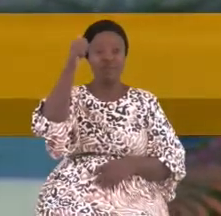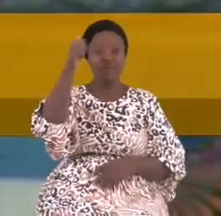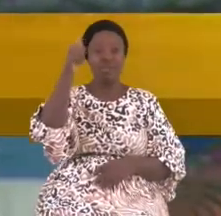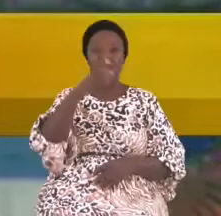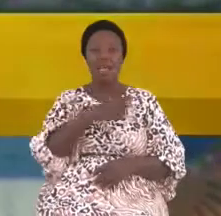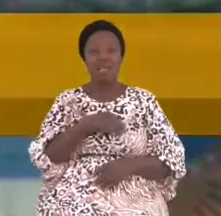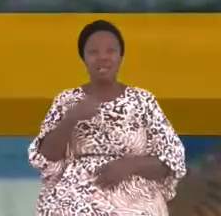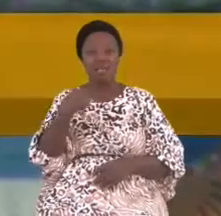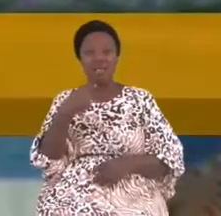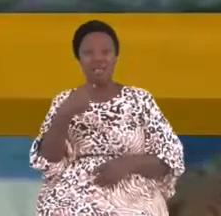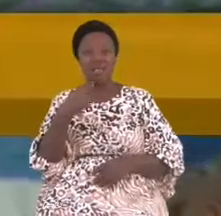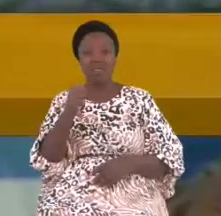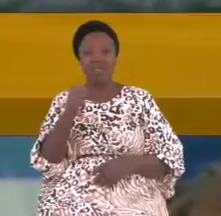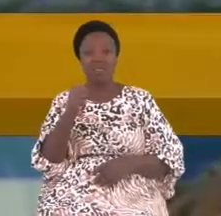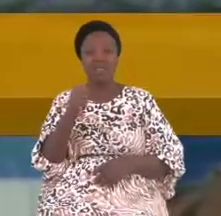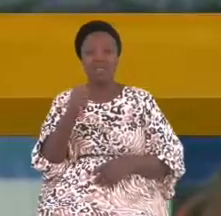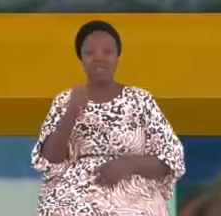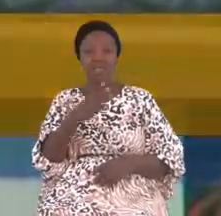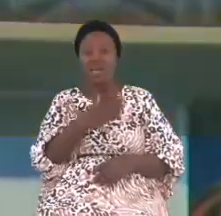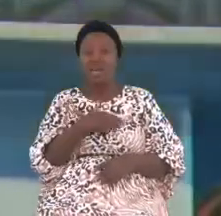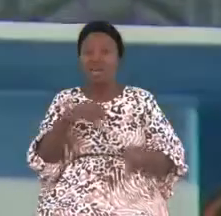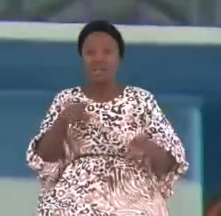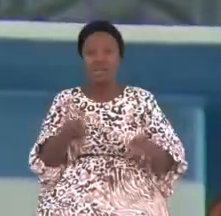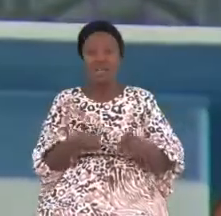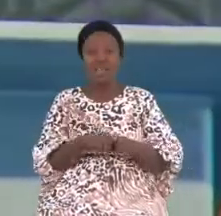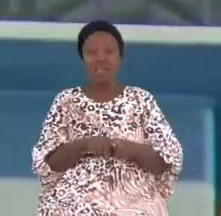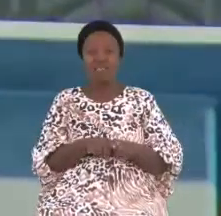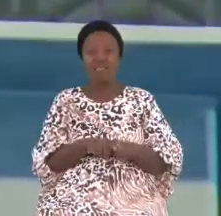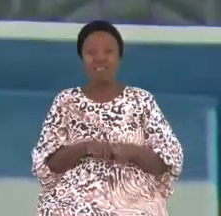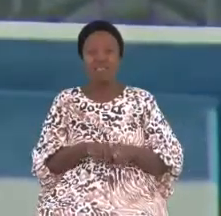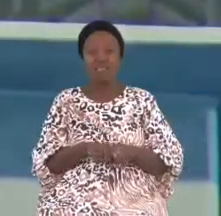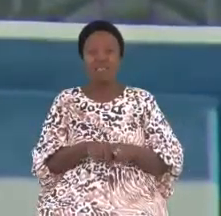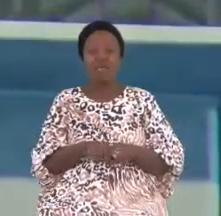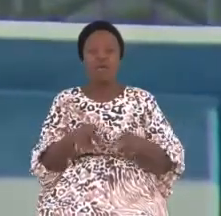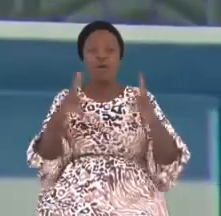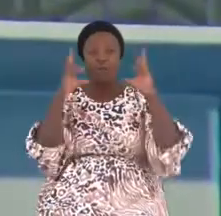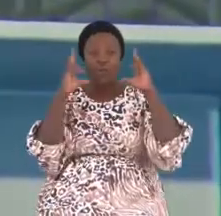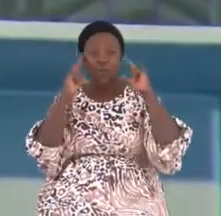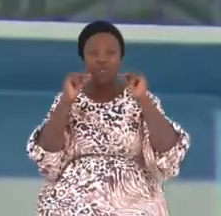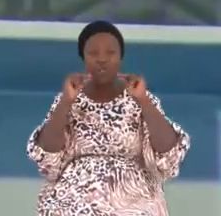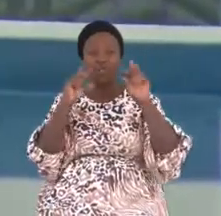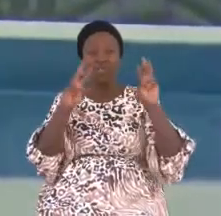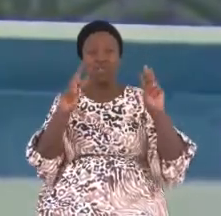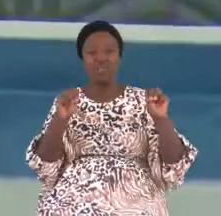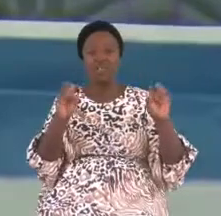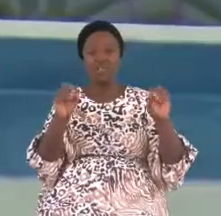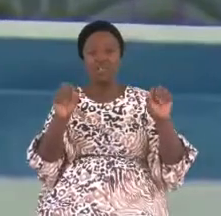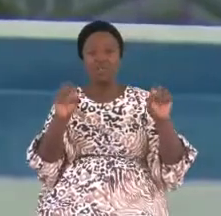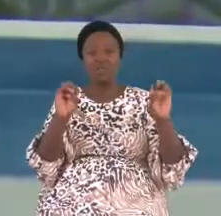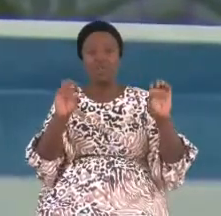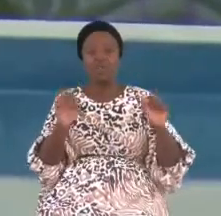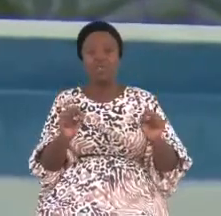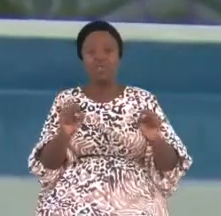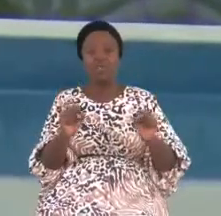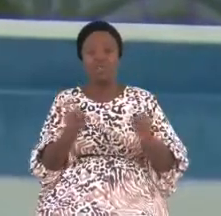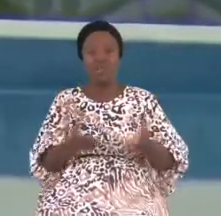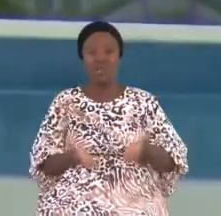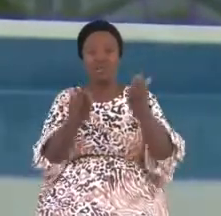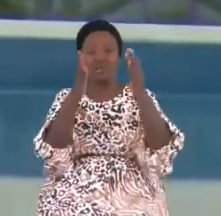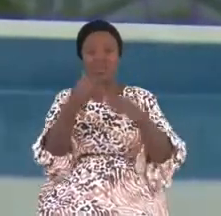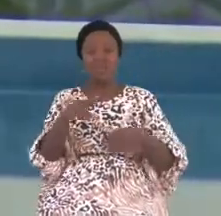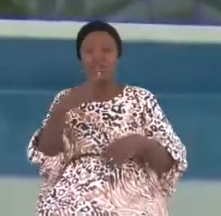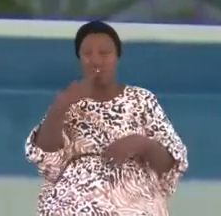says and as moses lifted up the serpent in the wilderness